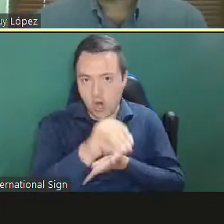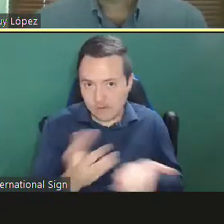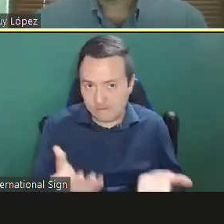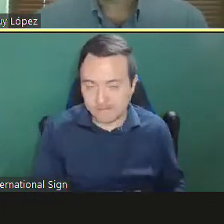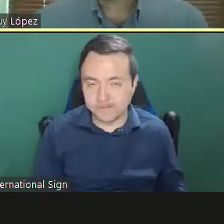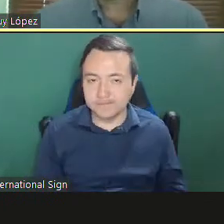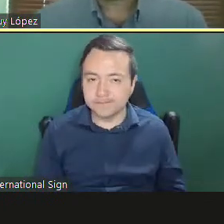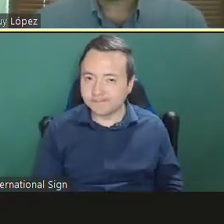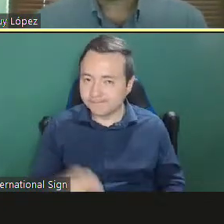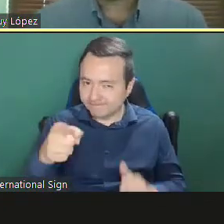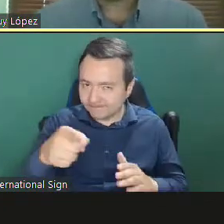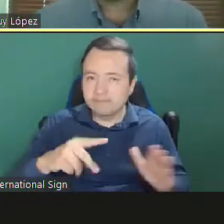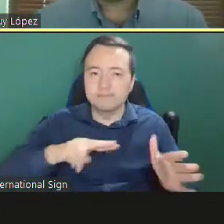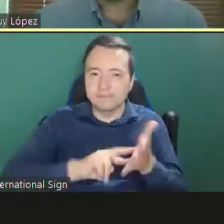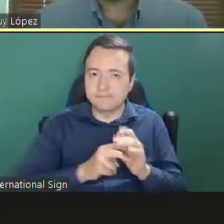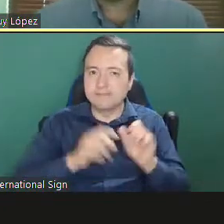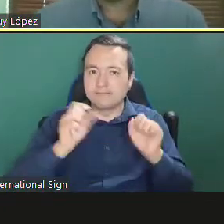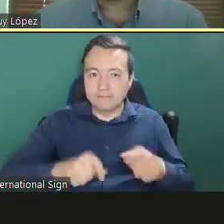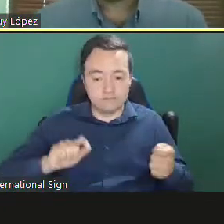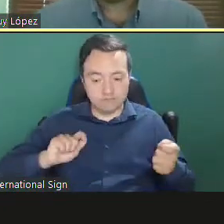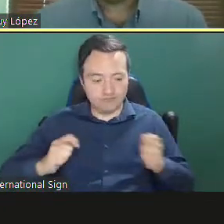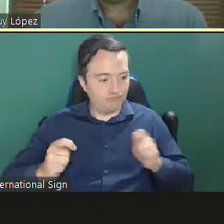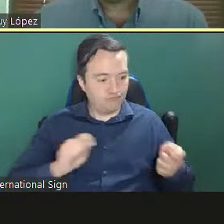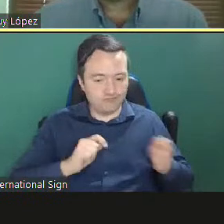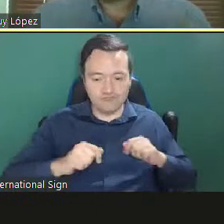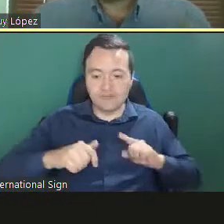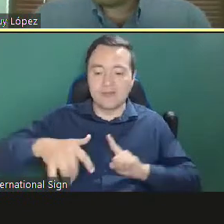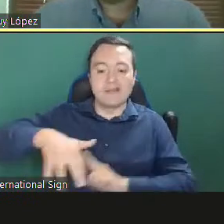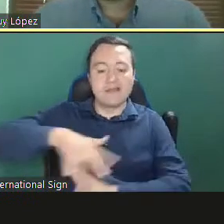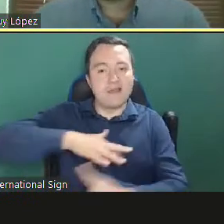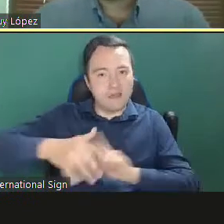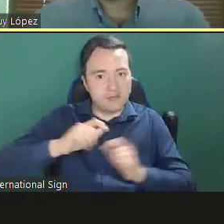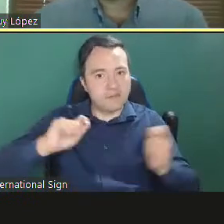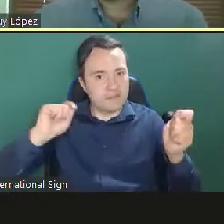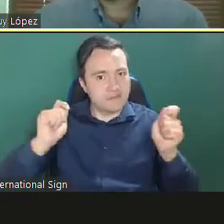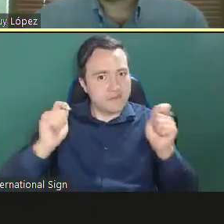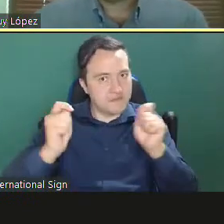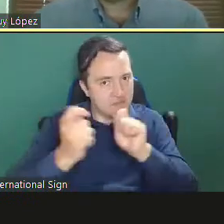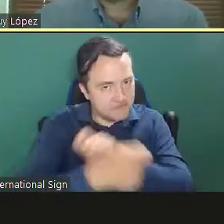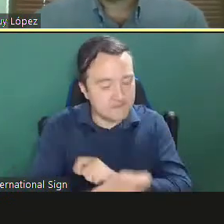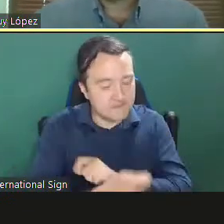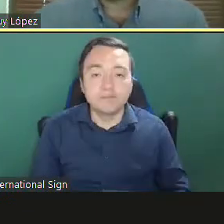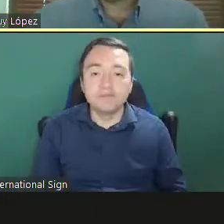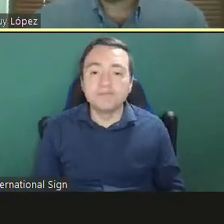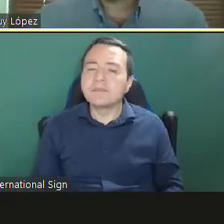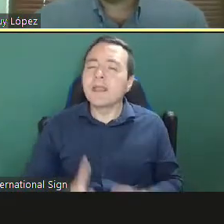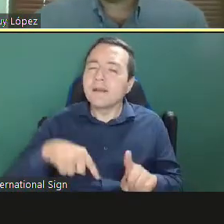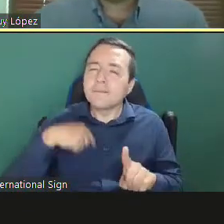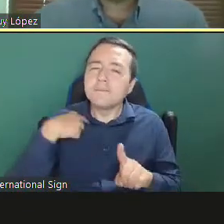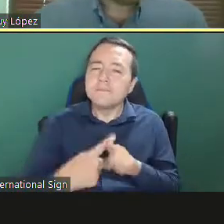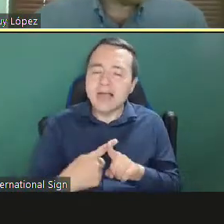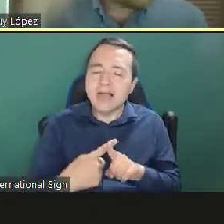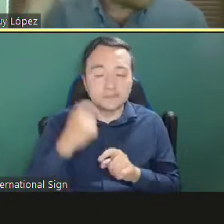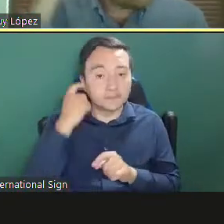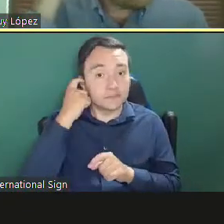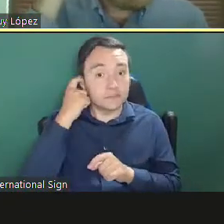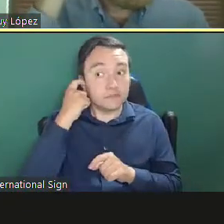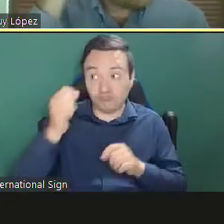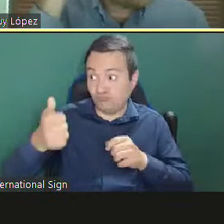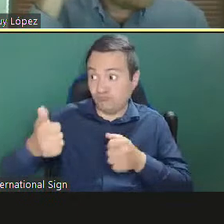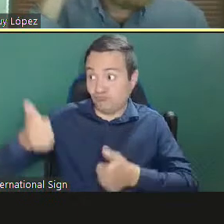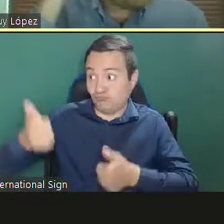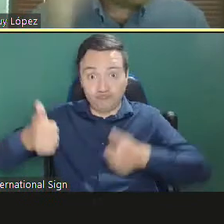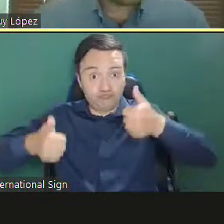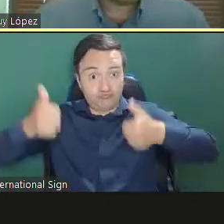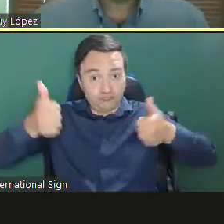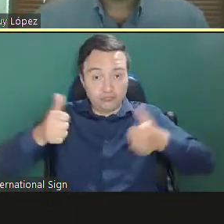adopted as policies in Mexico as the engines to bring about this transformation on approach to health, but